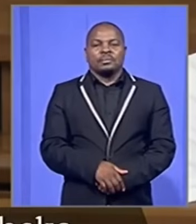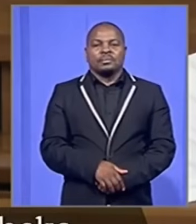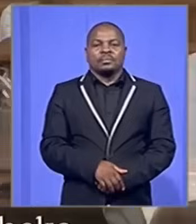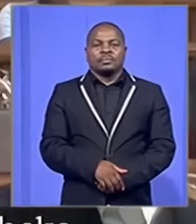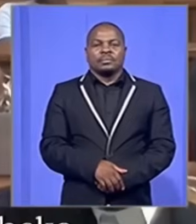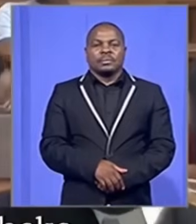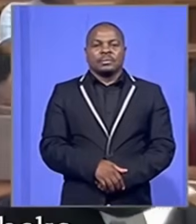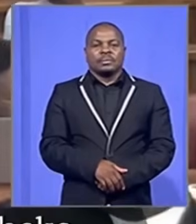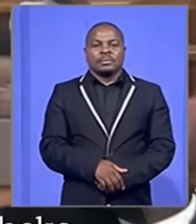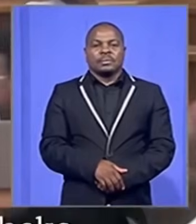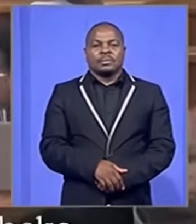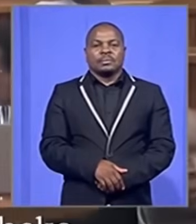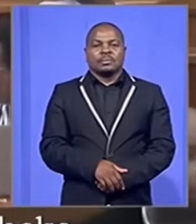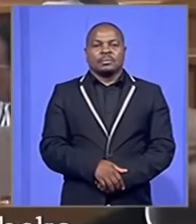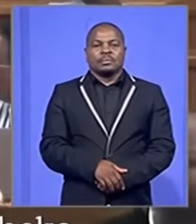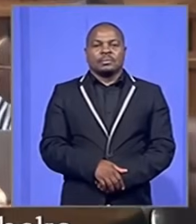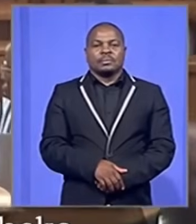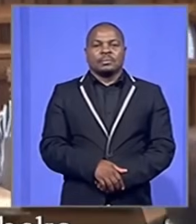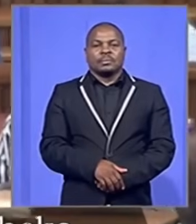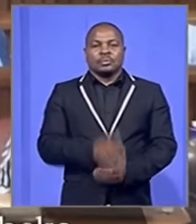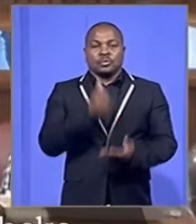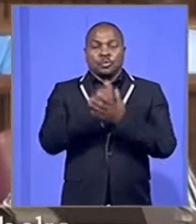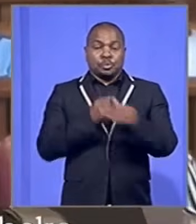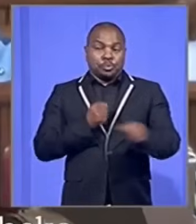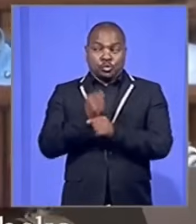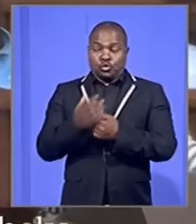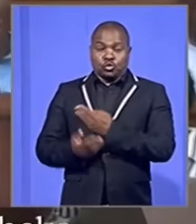sitting just like this.